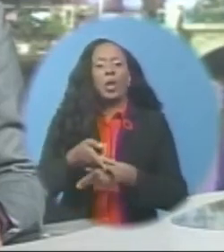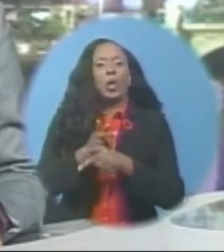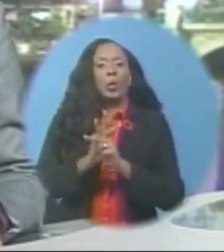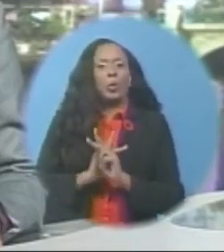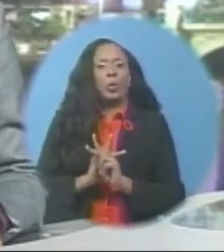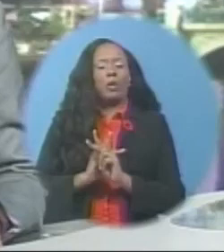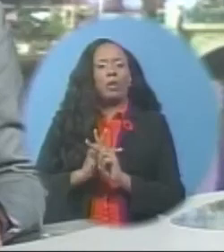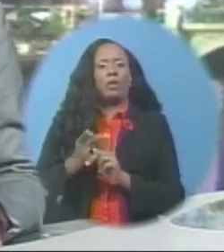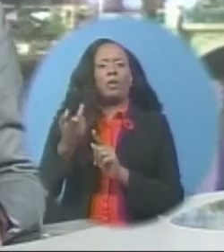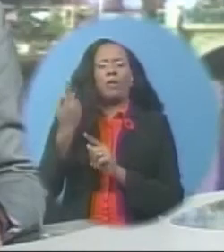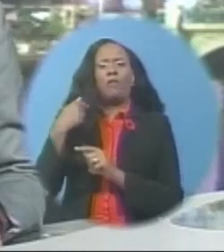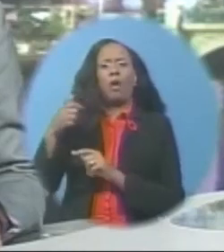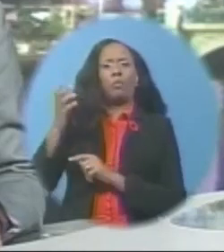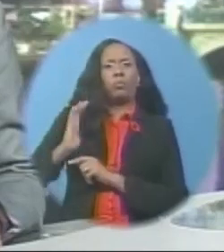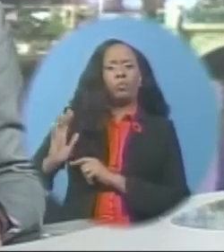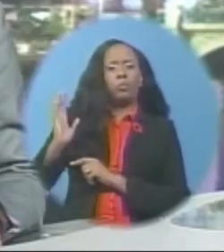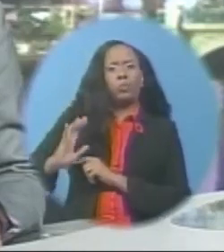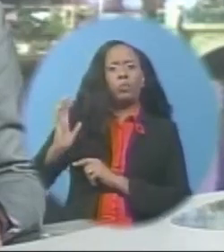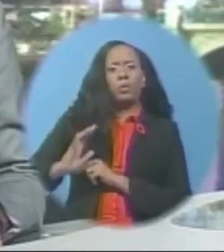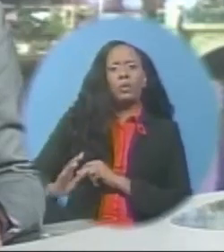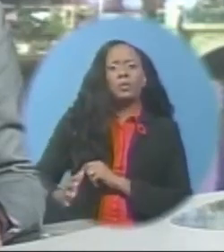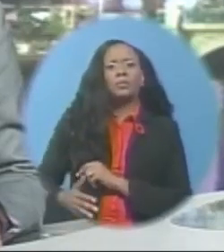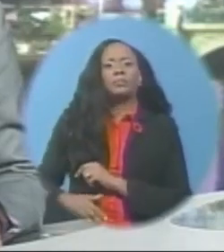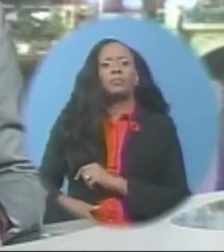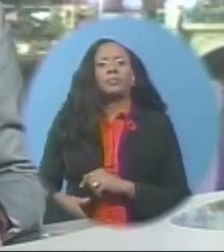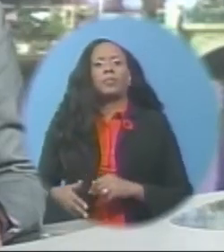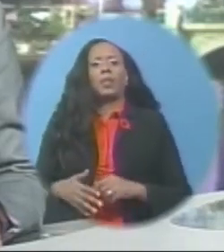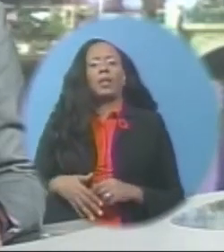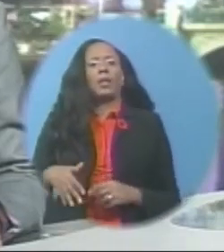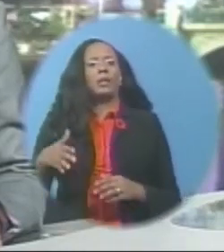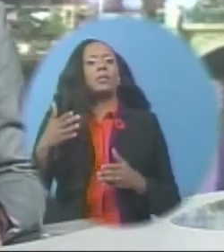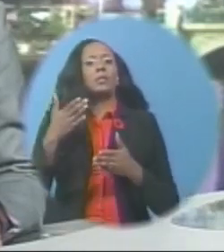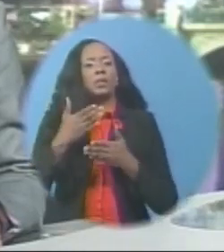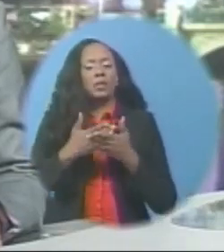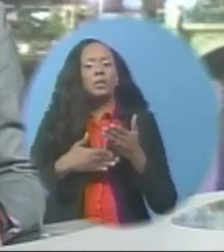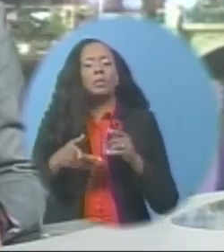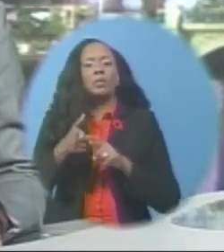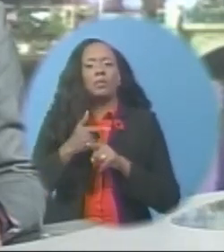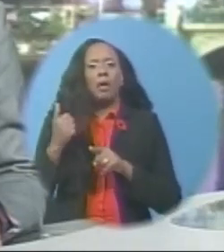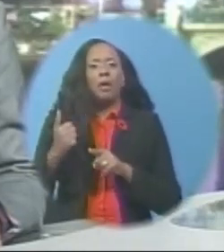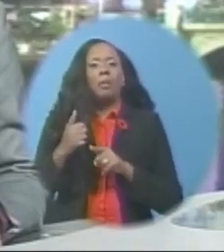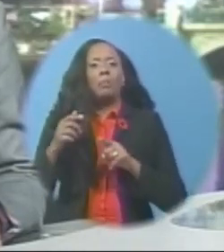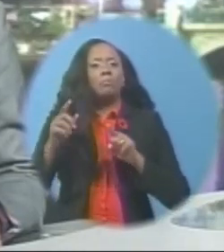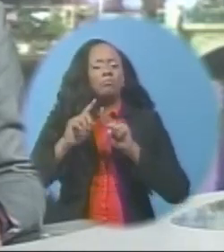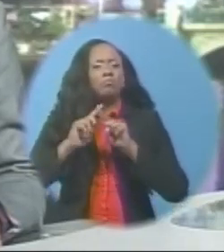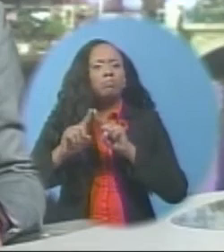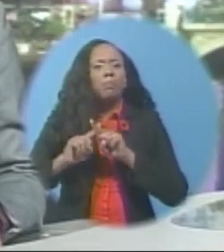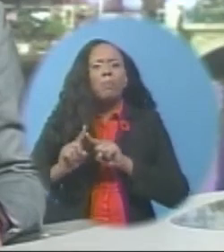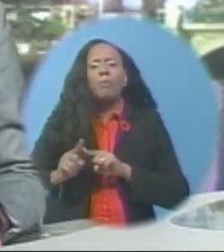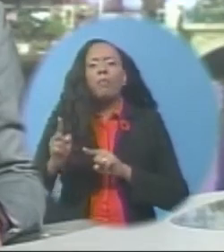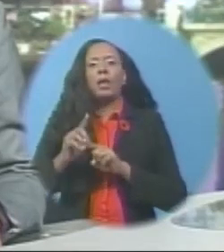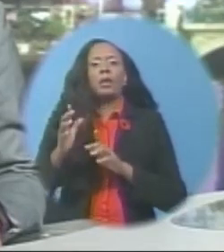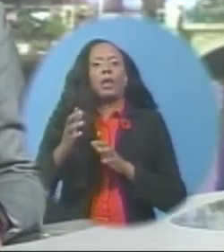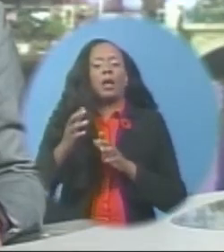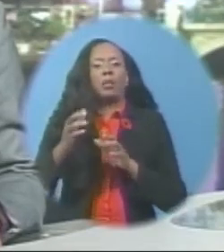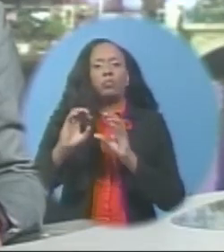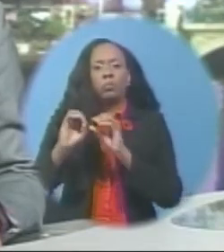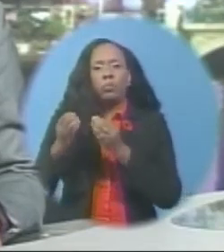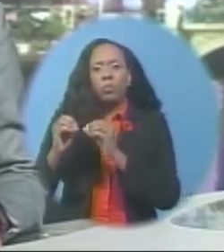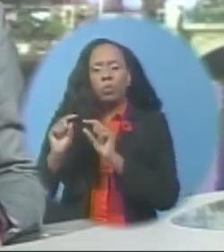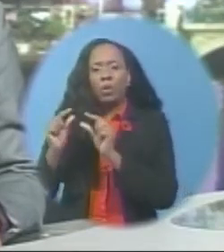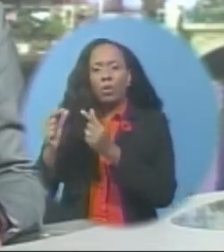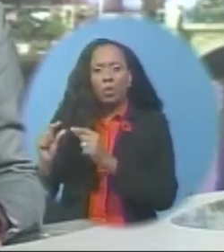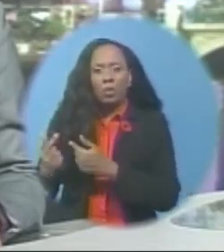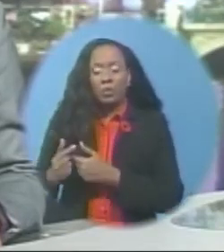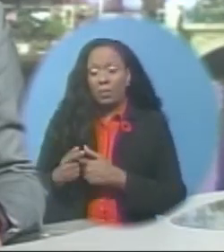decades. Around half of the documents came from a cyber attack on Appleby. Mr. Burke states Bermuda has nothing to hide, and he will conduct